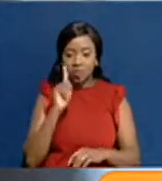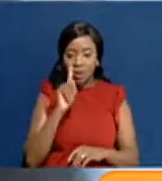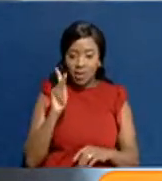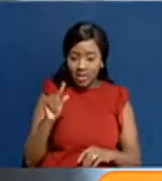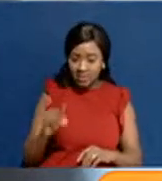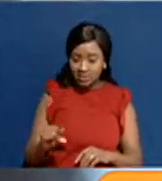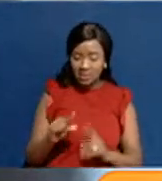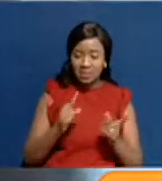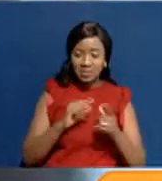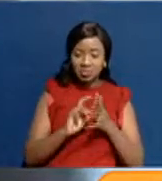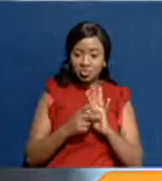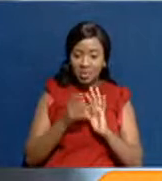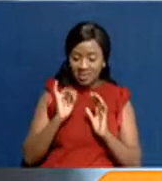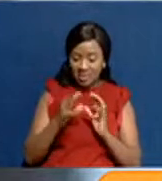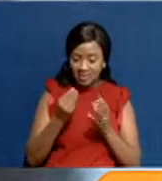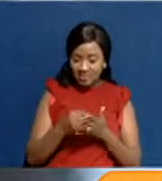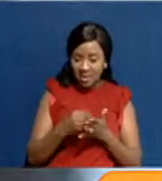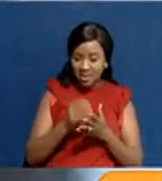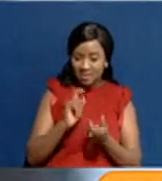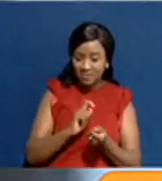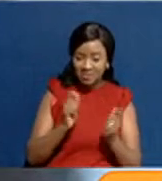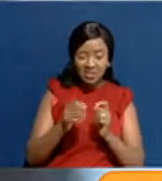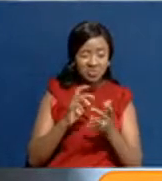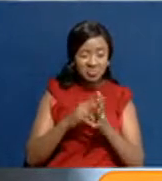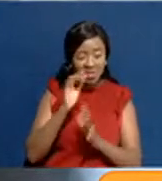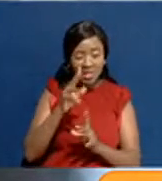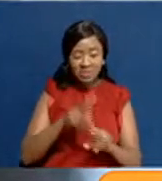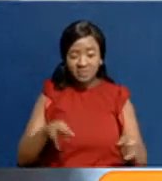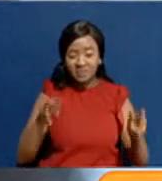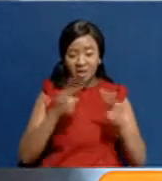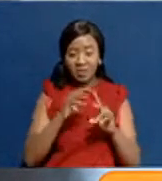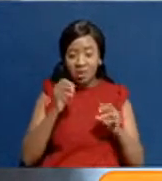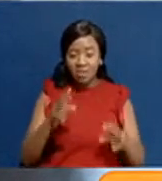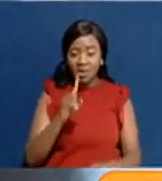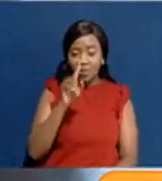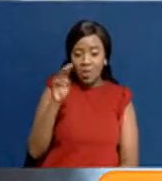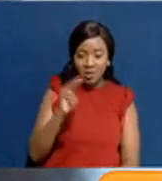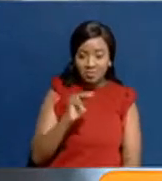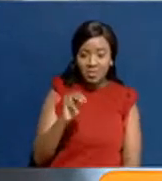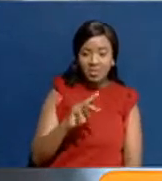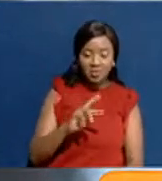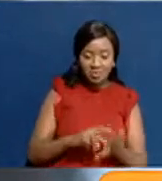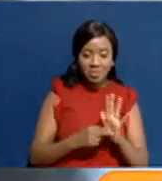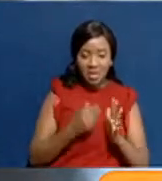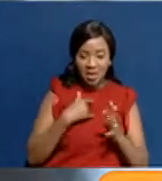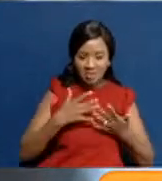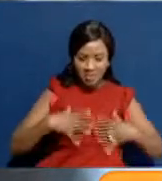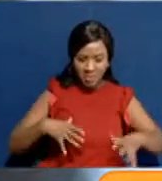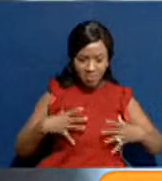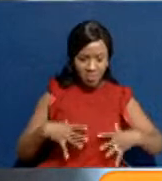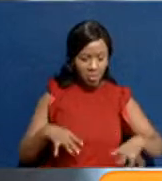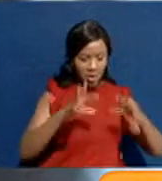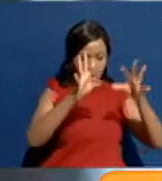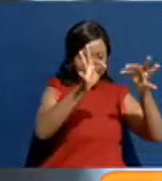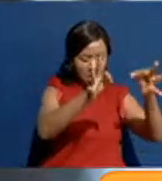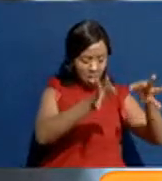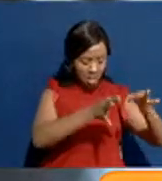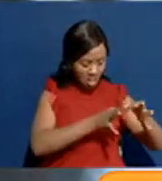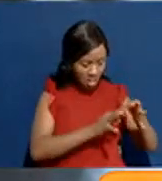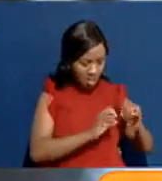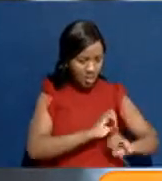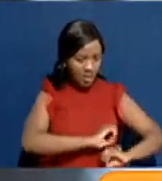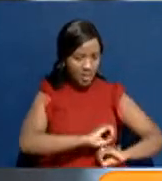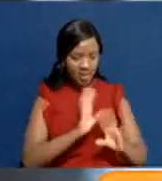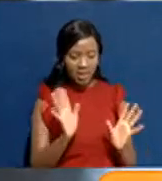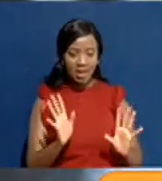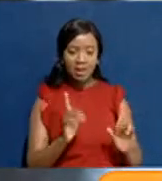1 million was to be converted into money, that's about 200 million shillings. So you can see there are people that have really made a bit of calculation here, but it would be very unfortunate that